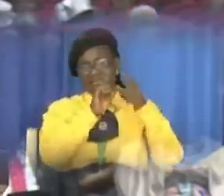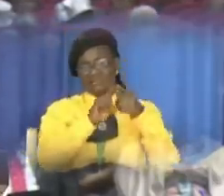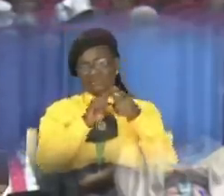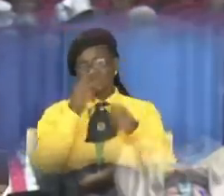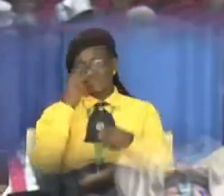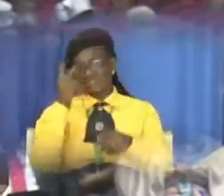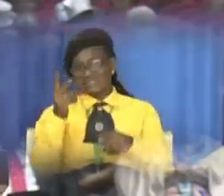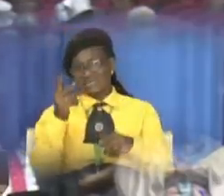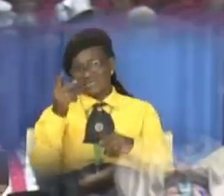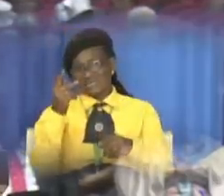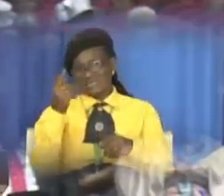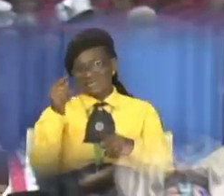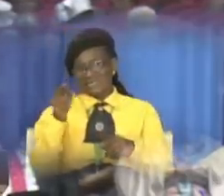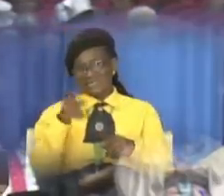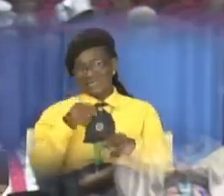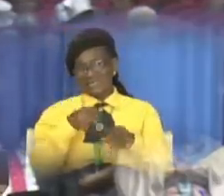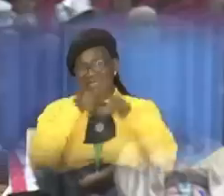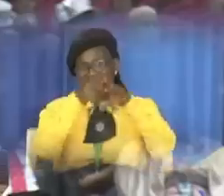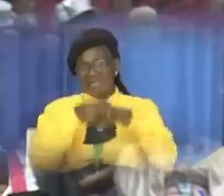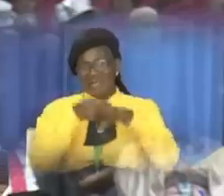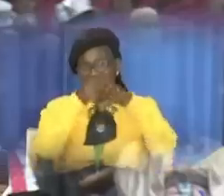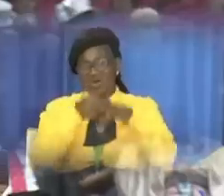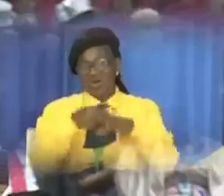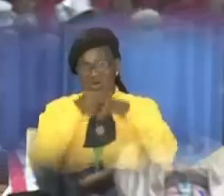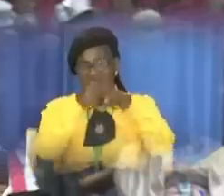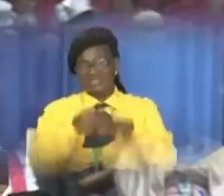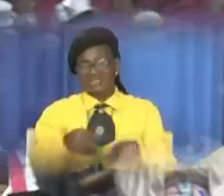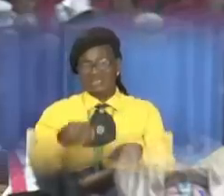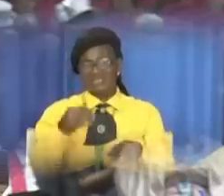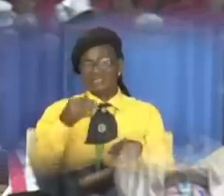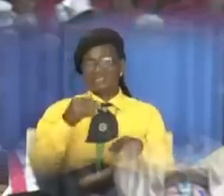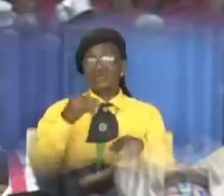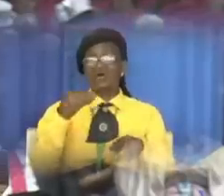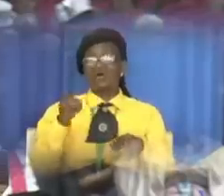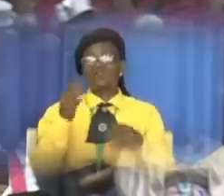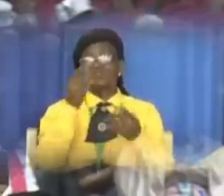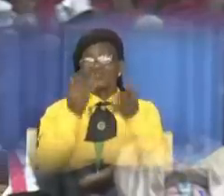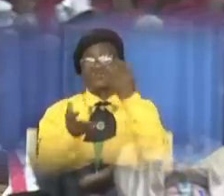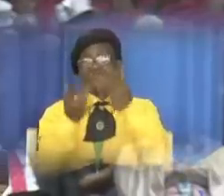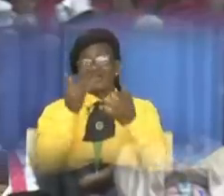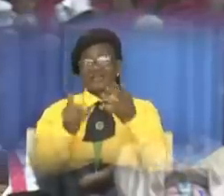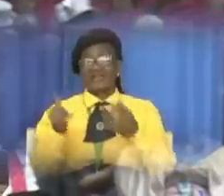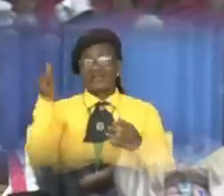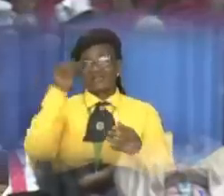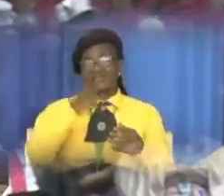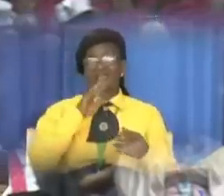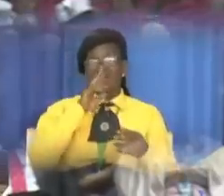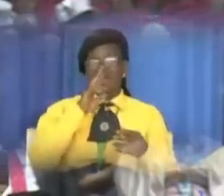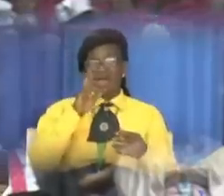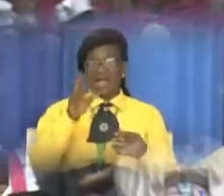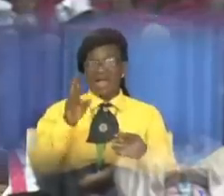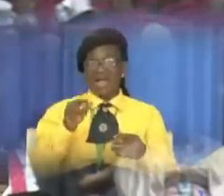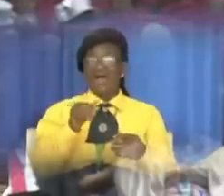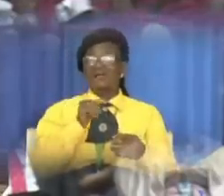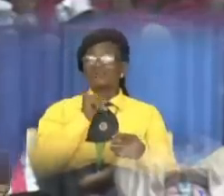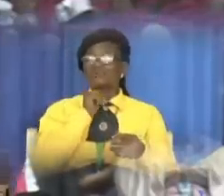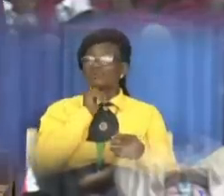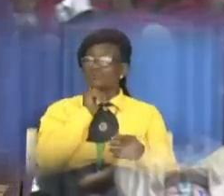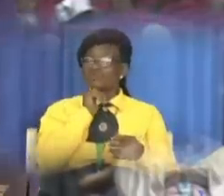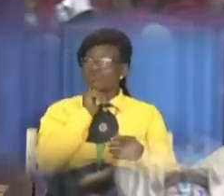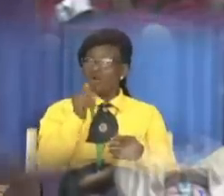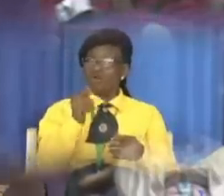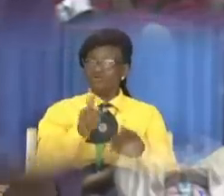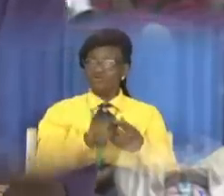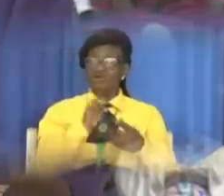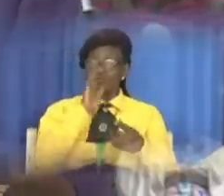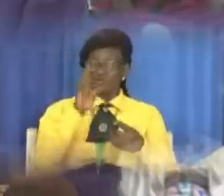see the horses of fire and the chariots of fire. They are not things to be seen by ordinary